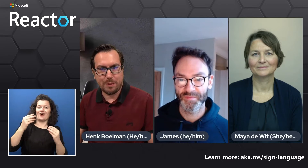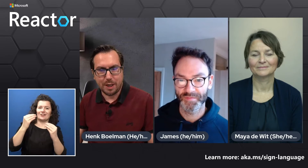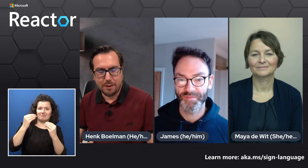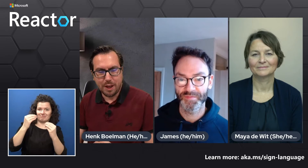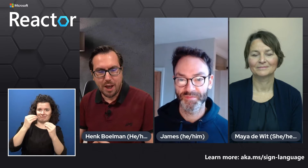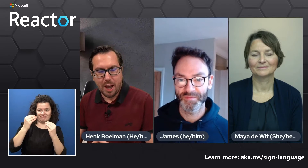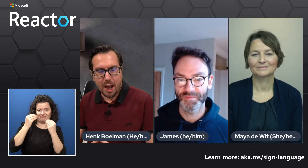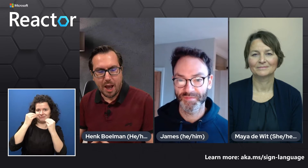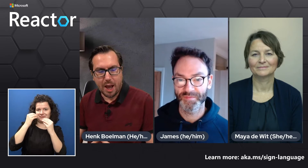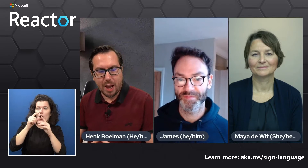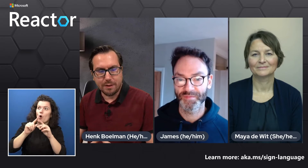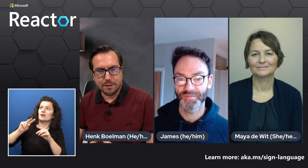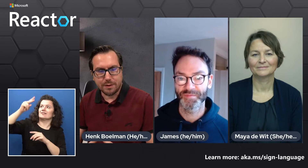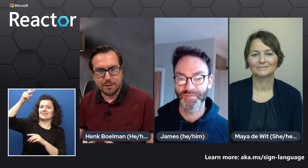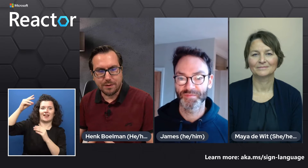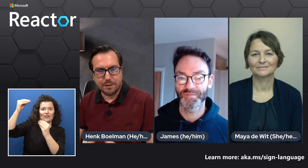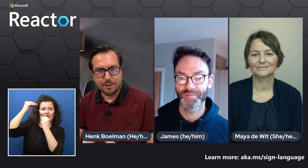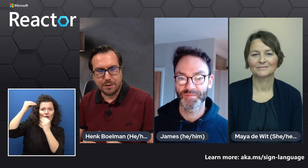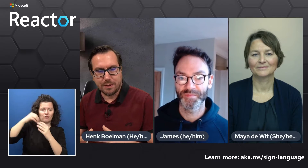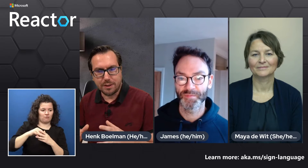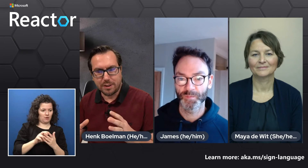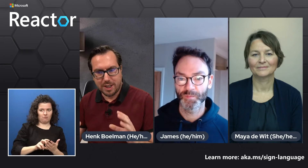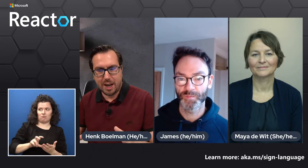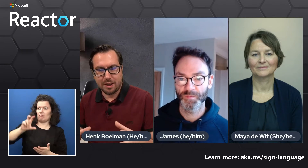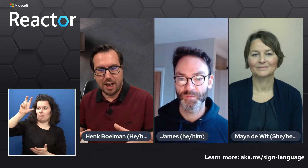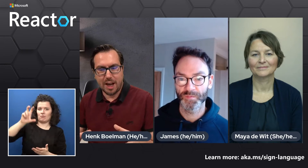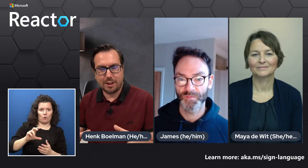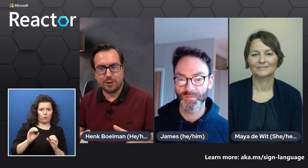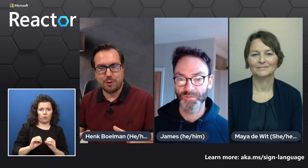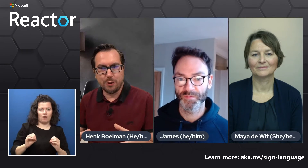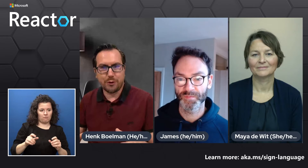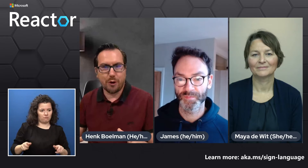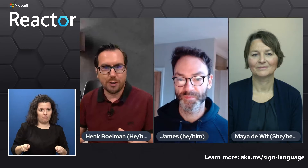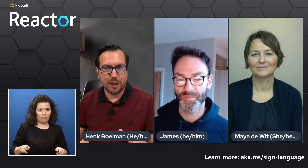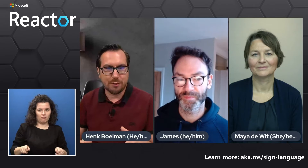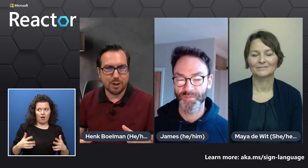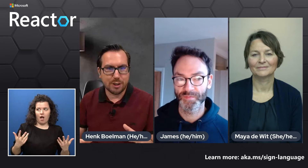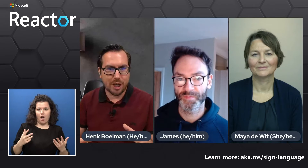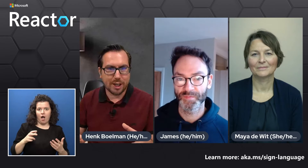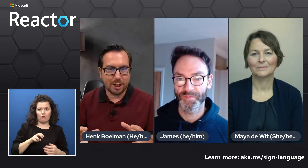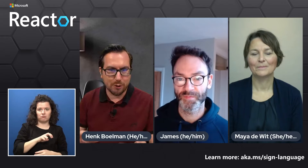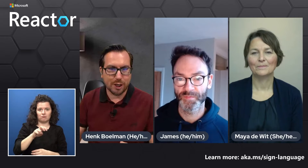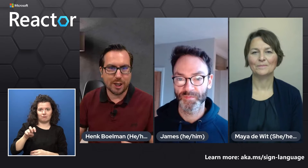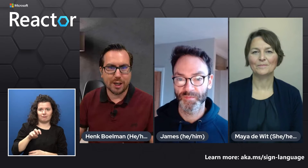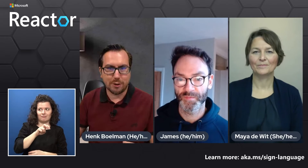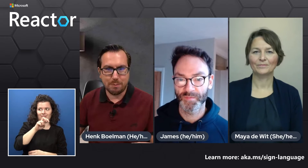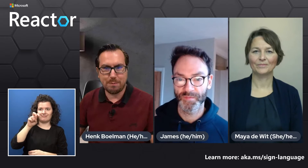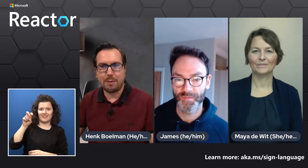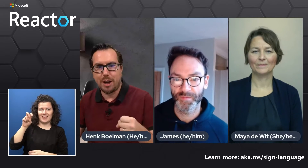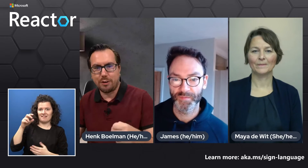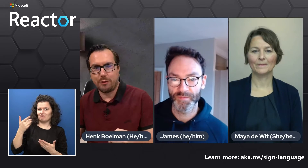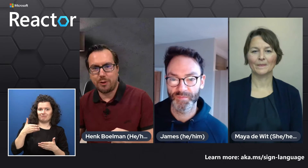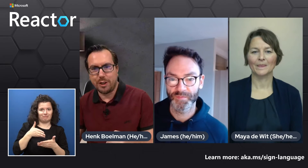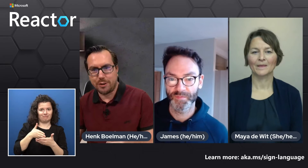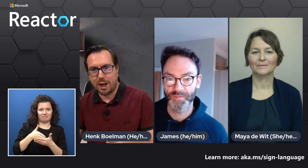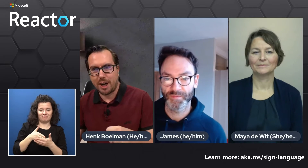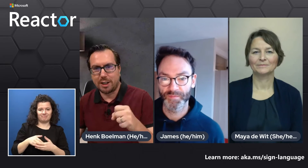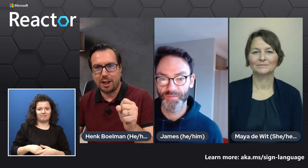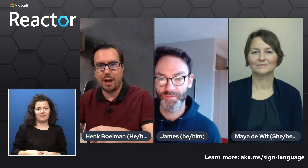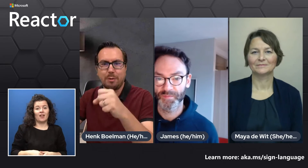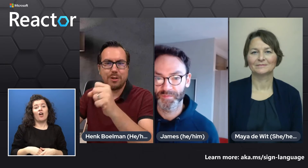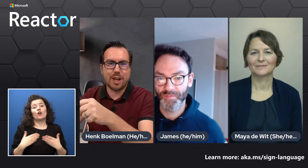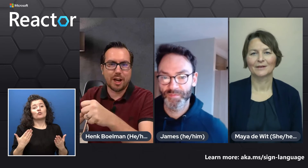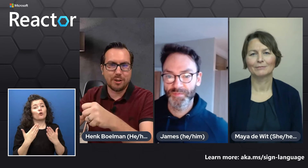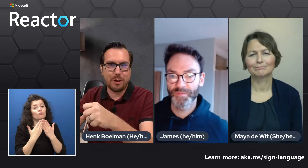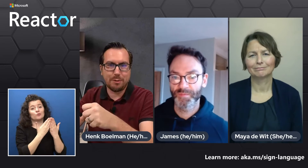for me. And then like the school thought it was like a good idea to pick me out of the wheelchair,